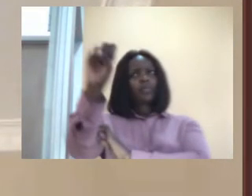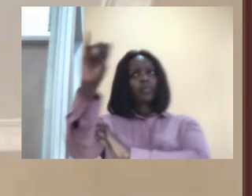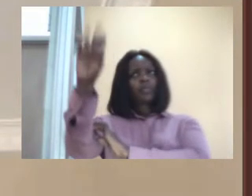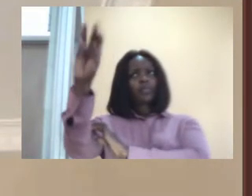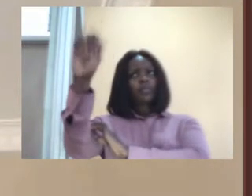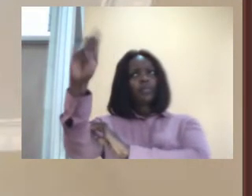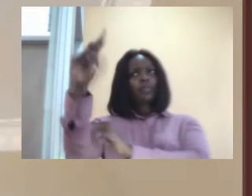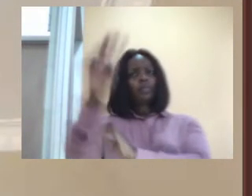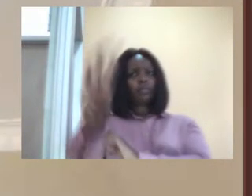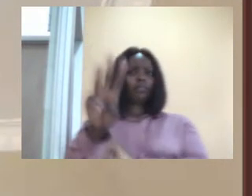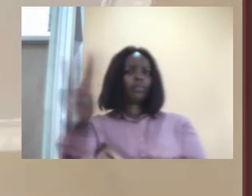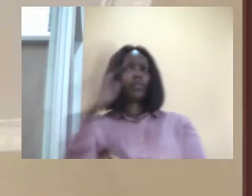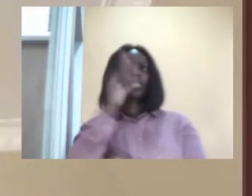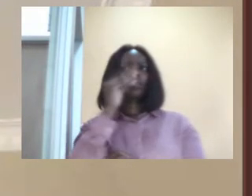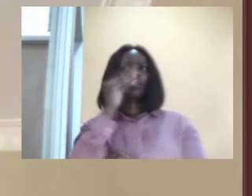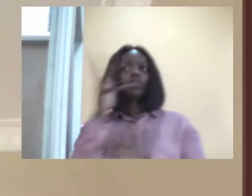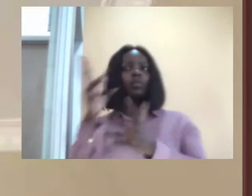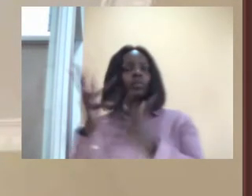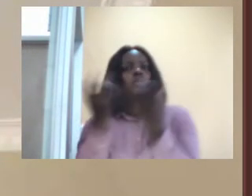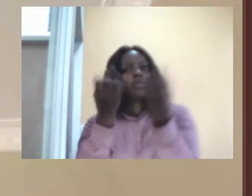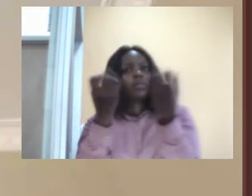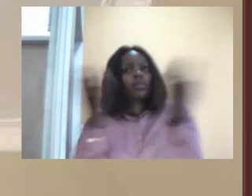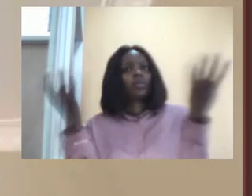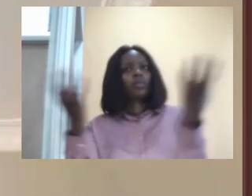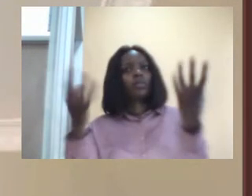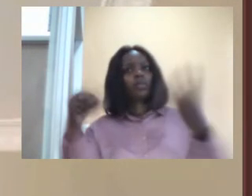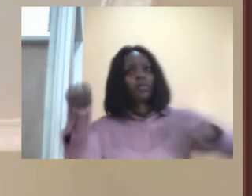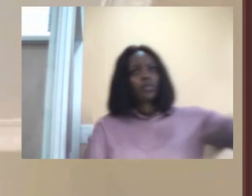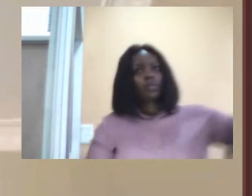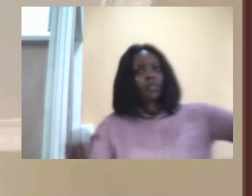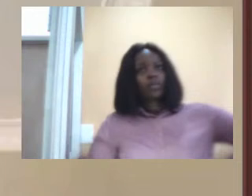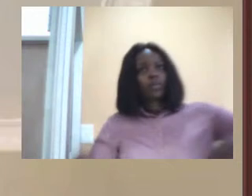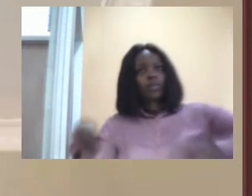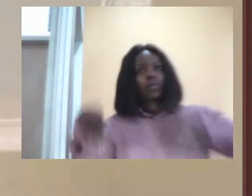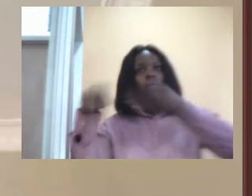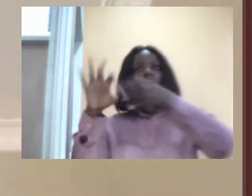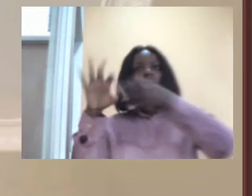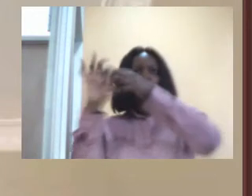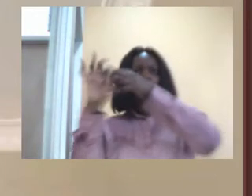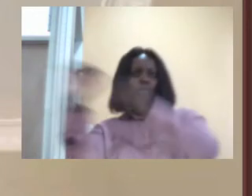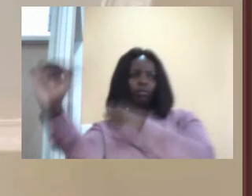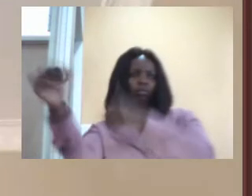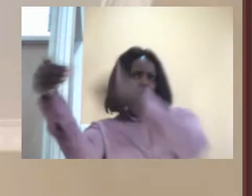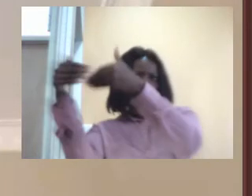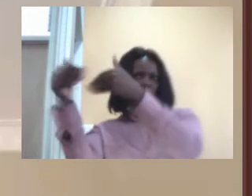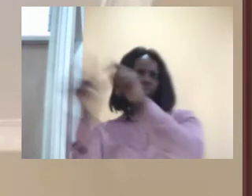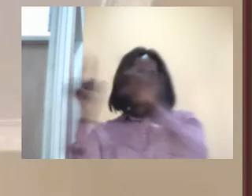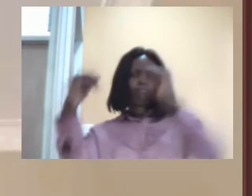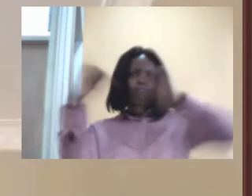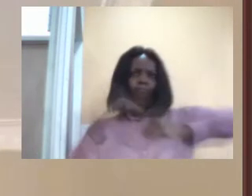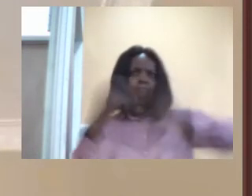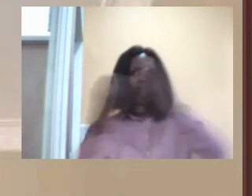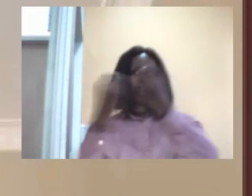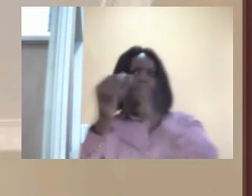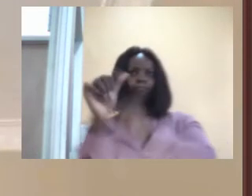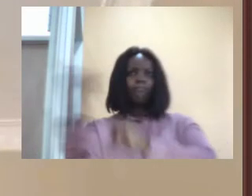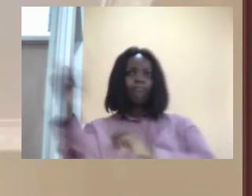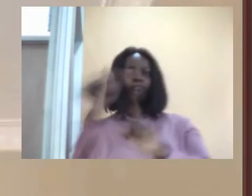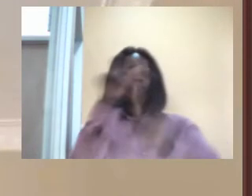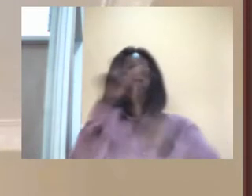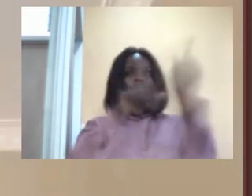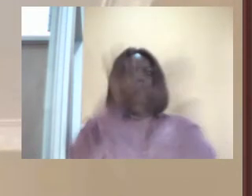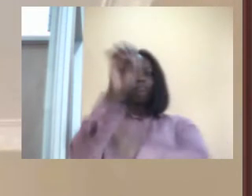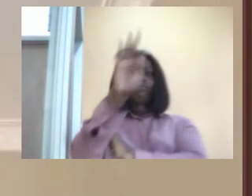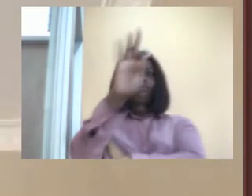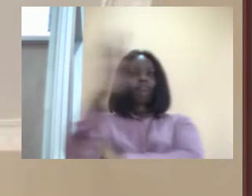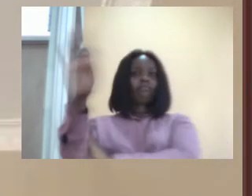does Khuluma, ukuthi buningi kakhulu ubuqhetseba obenzeka leqhamuka khona, but siyavumelana into eziningi. Honorable Mthethwa from the